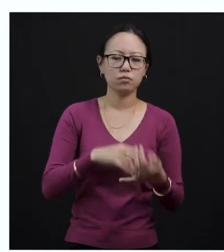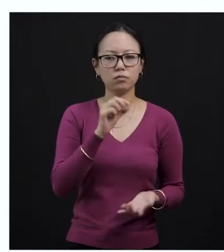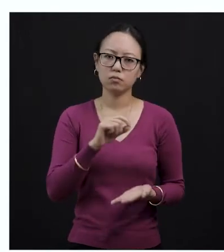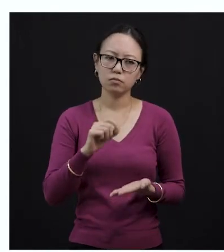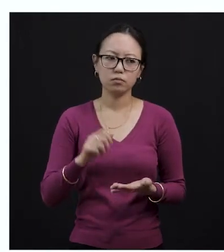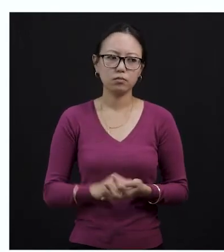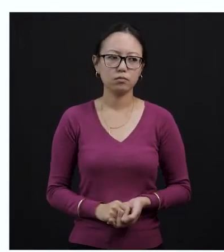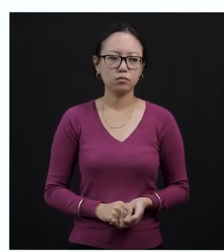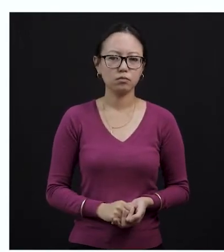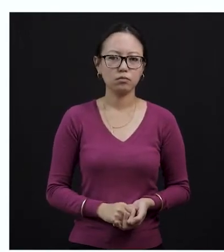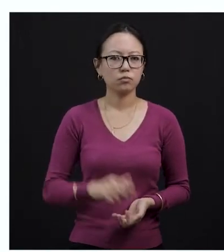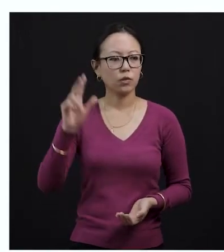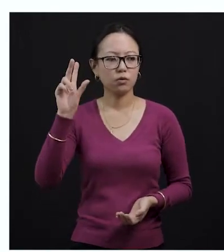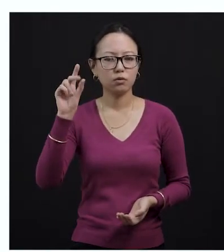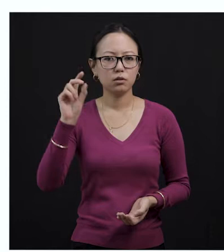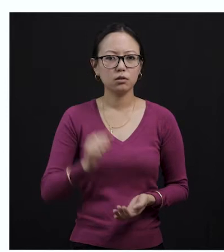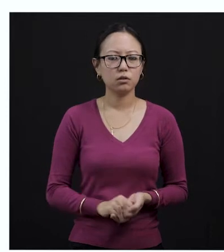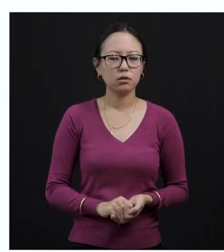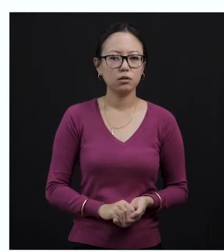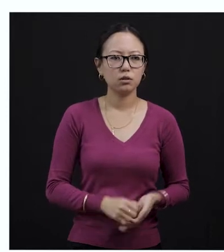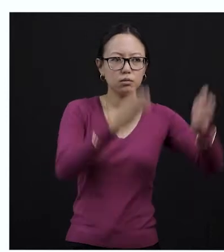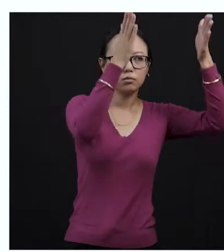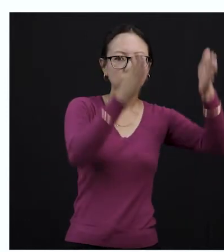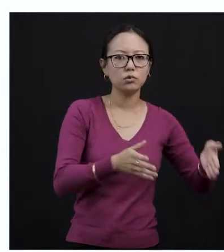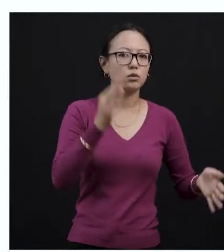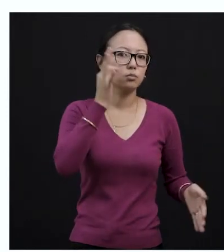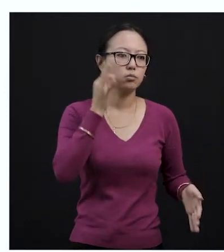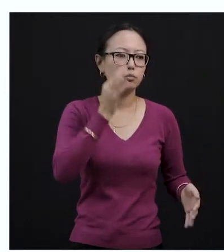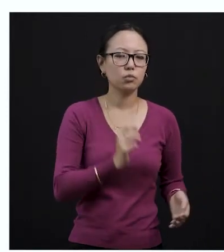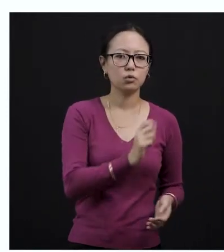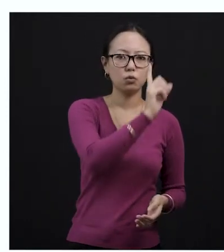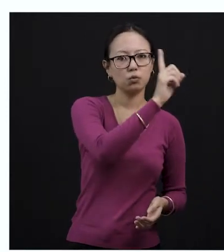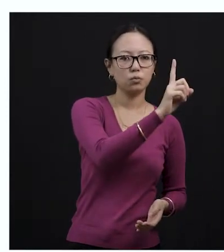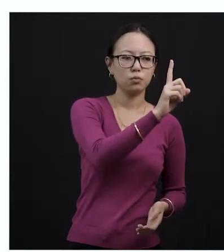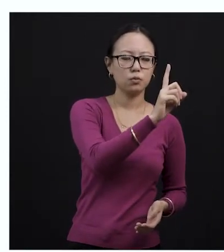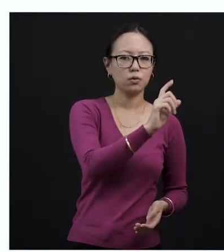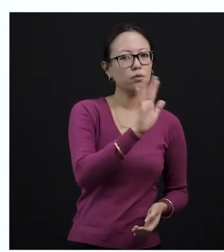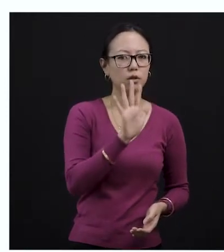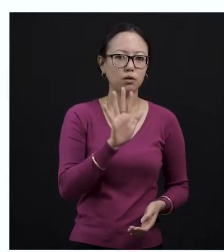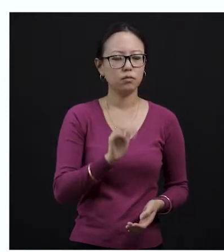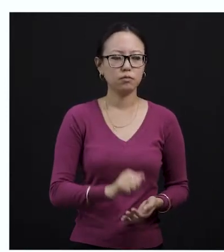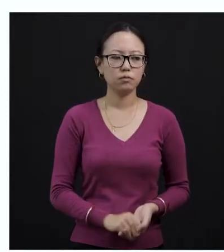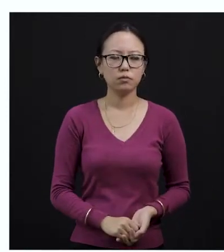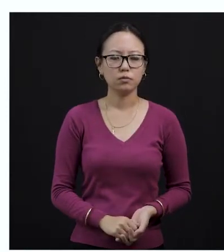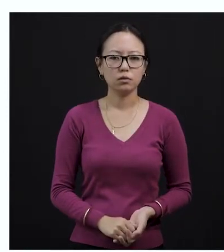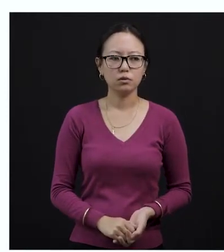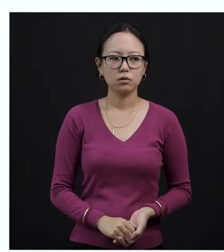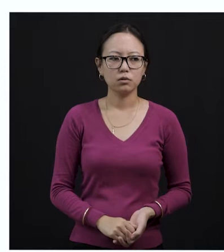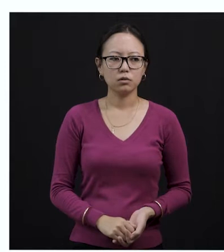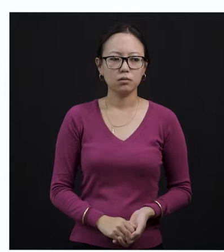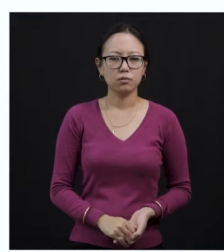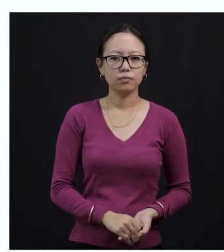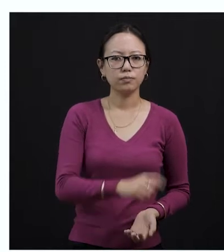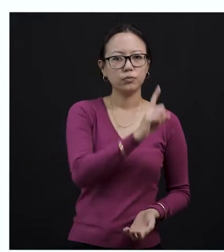place, tens. In tens place, we have one blue strip. That means 1/10. So